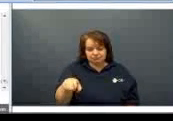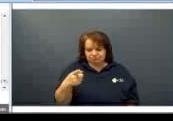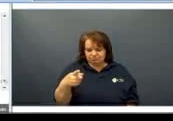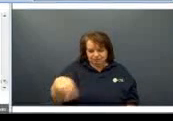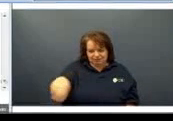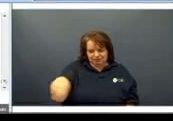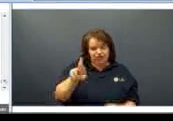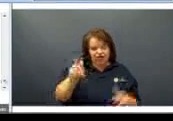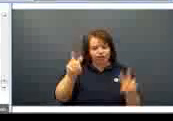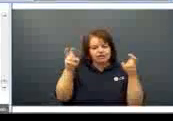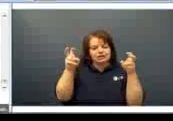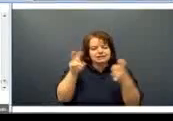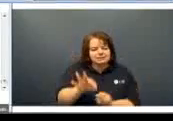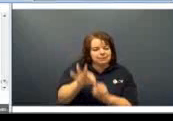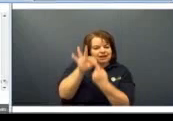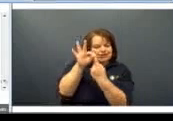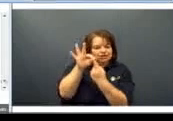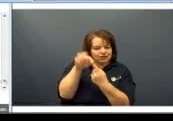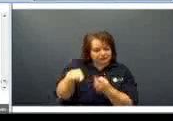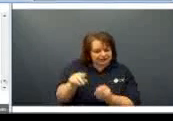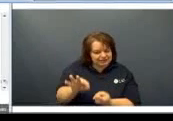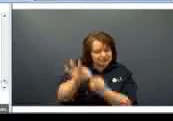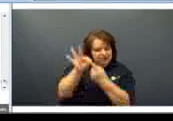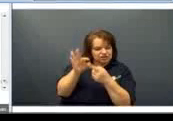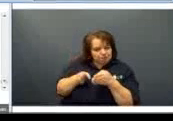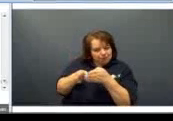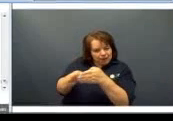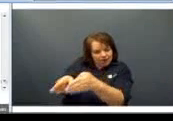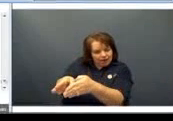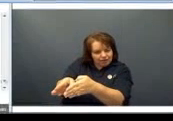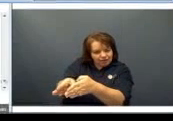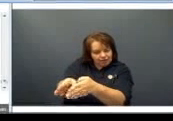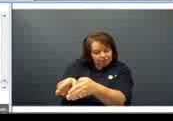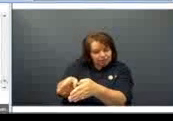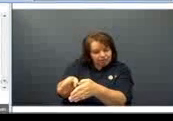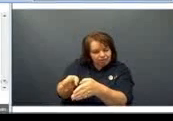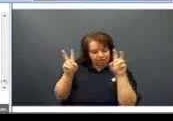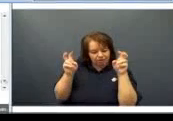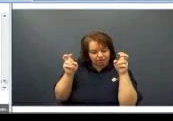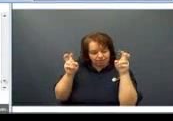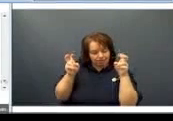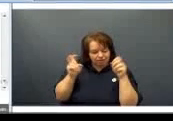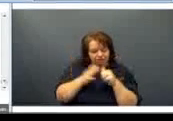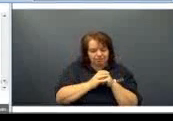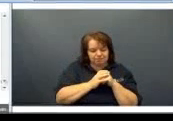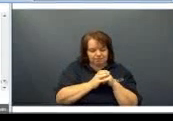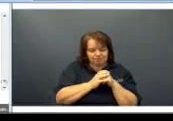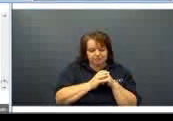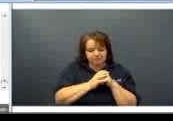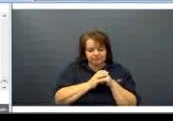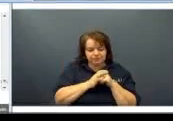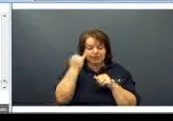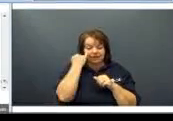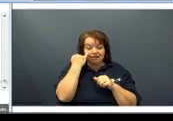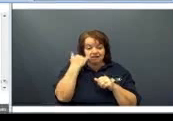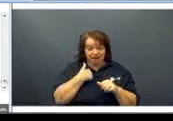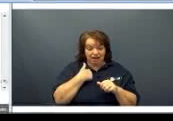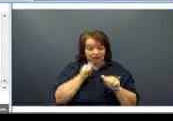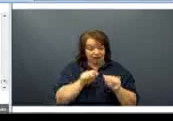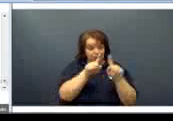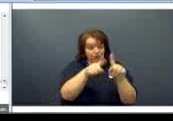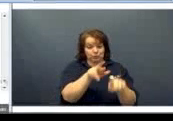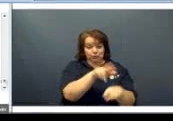them. And we treat them special. This is the special pass that, if